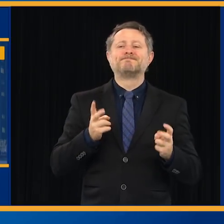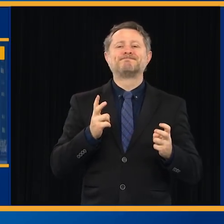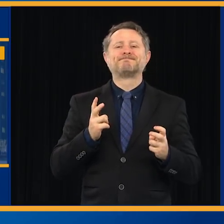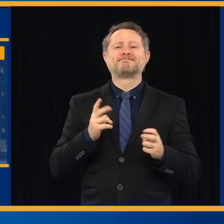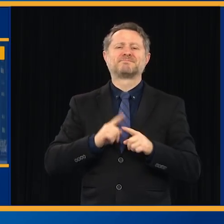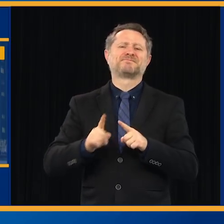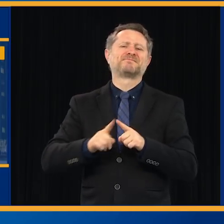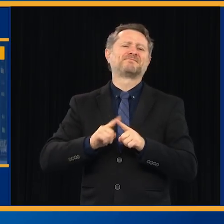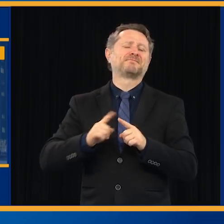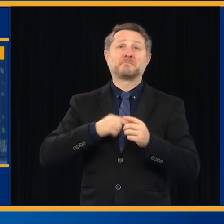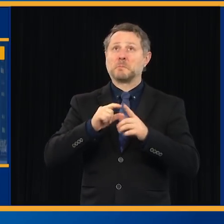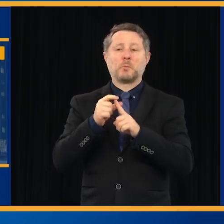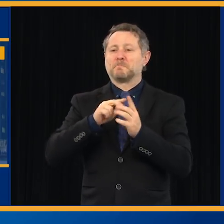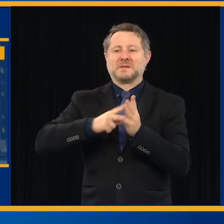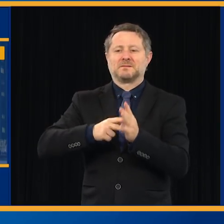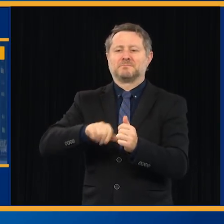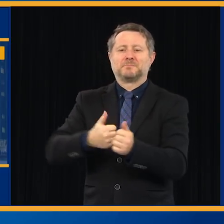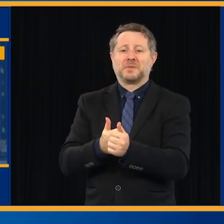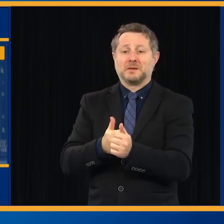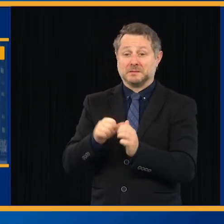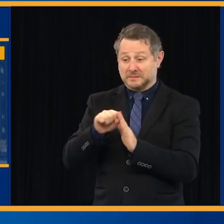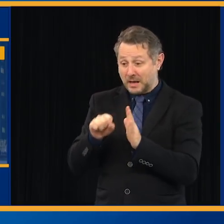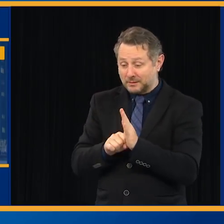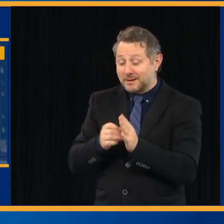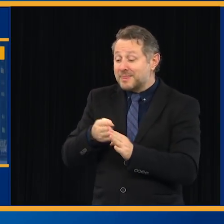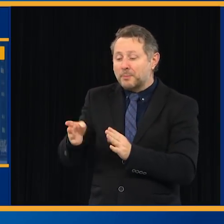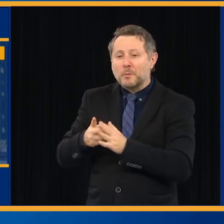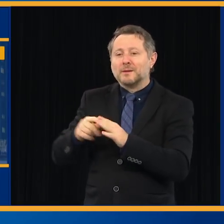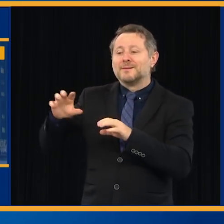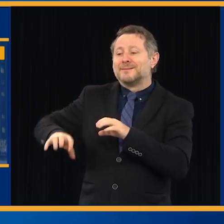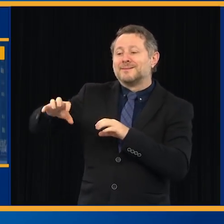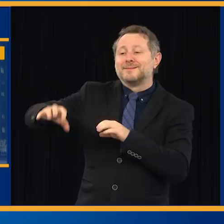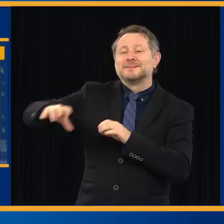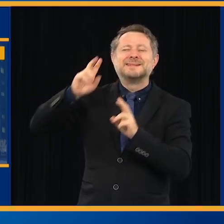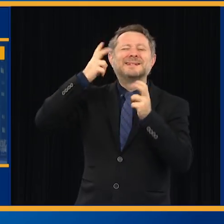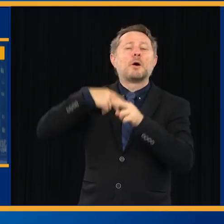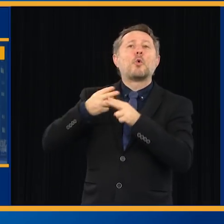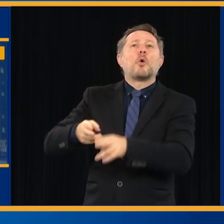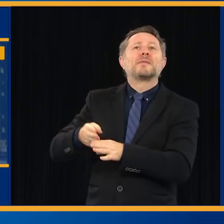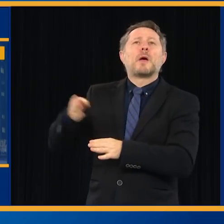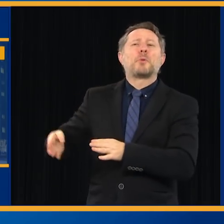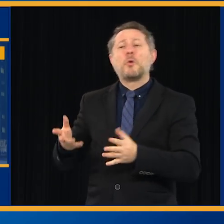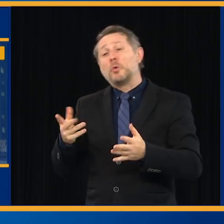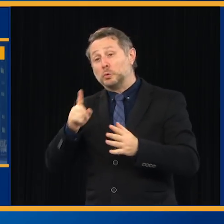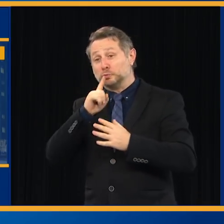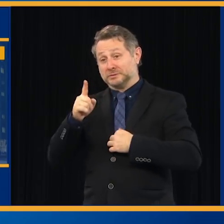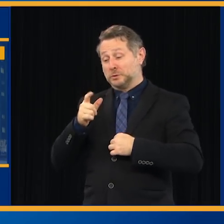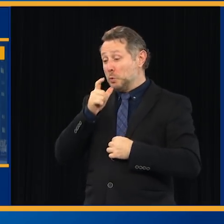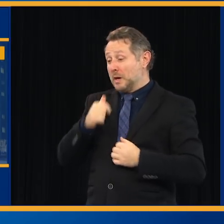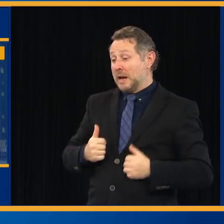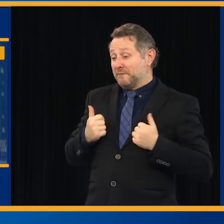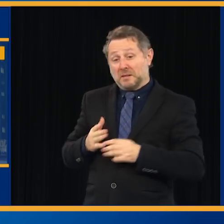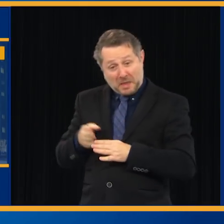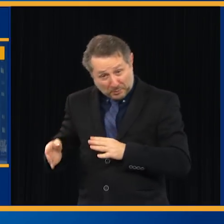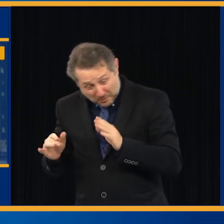of the surrounding states as neighbors. You think of the person next door as a neighbor, but they are neighbors. And they've